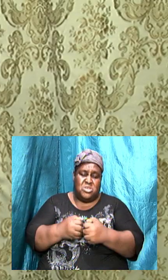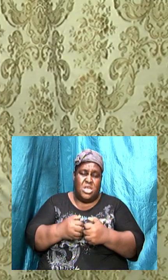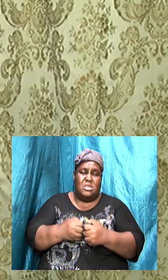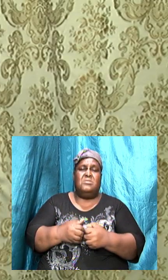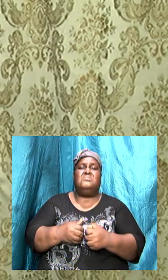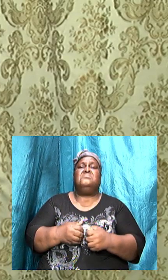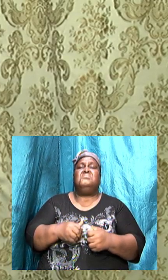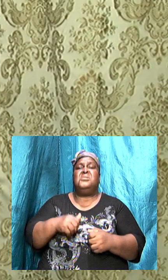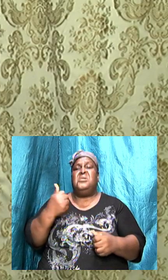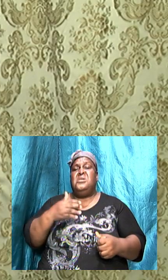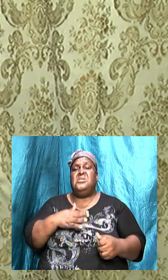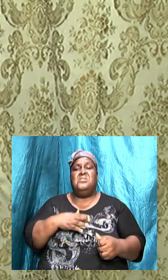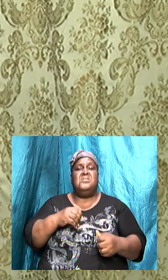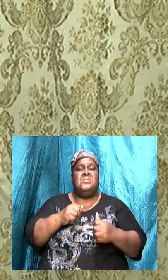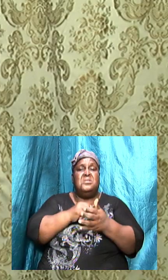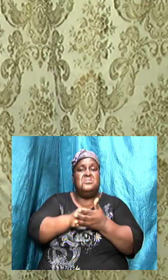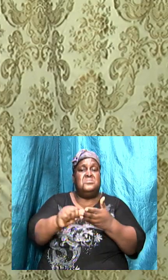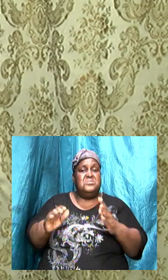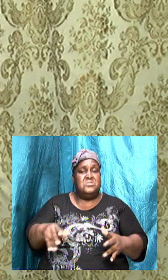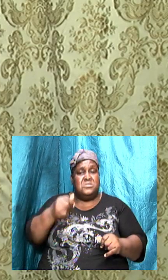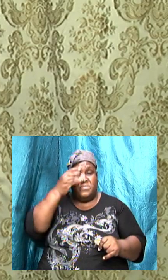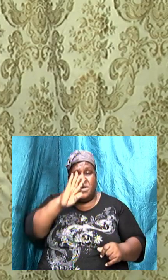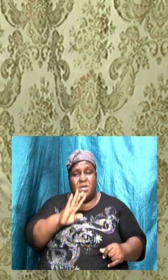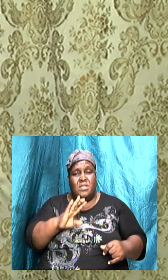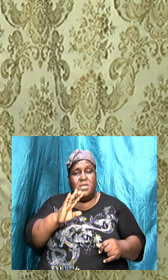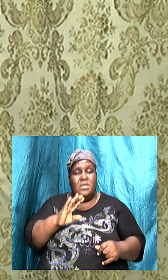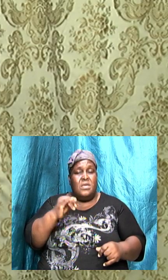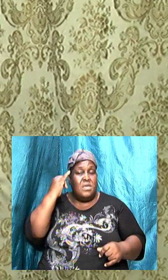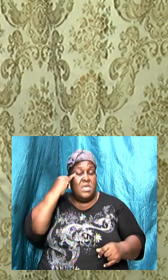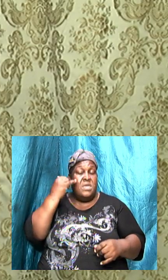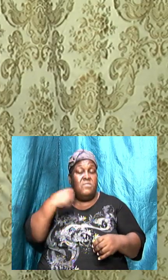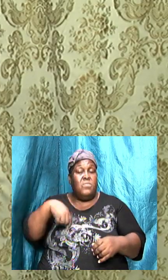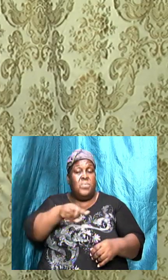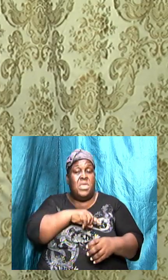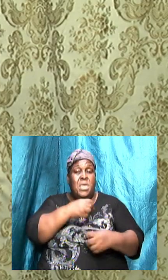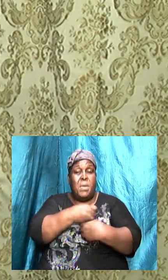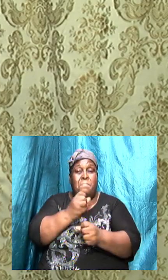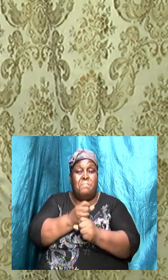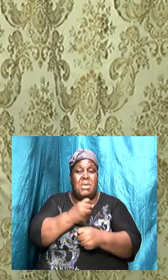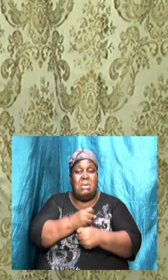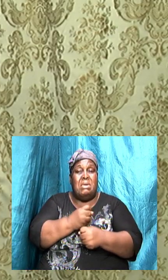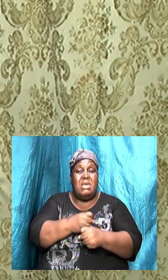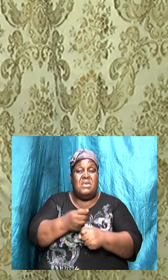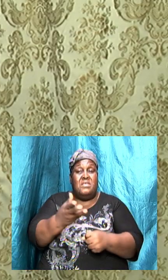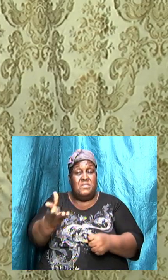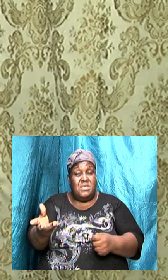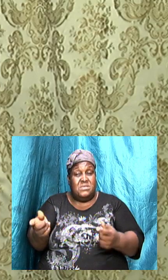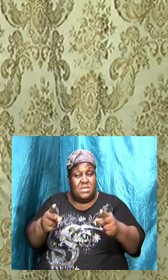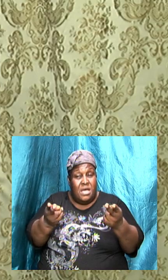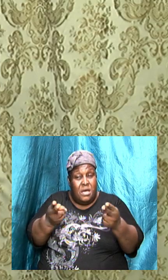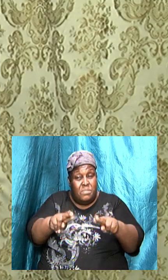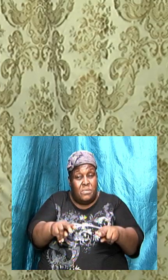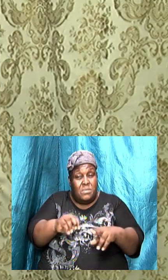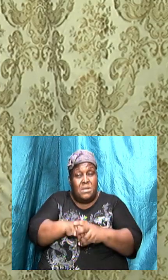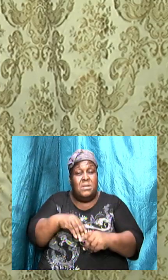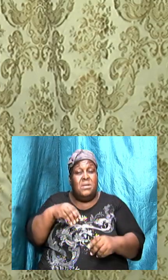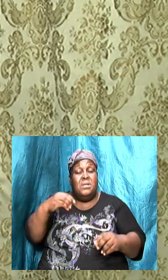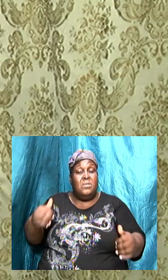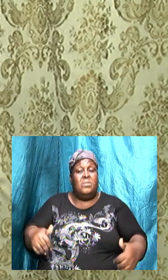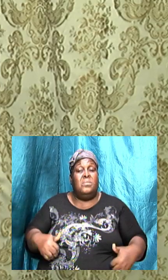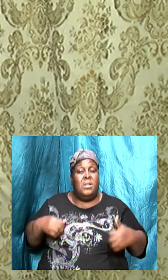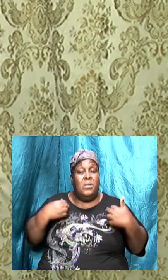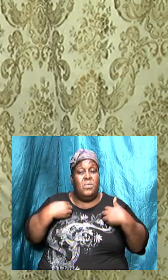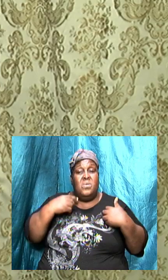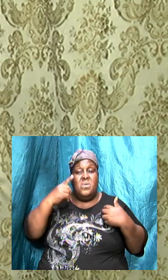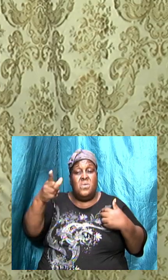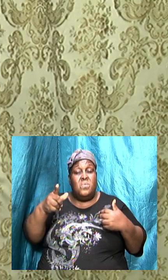we allow for this to happen in our lives, one of these days when we're singing, yeah, one of